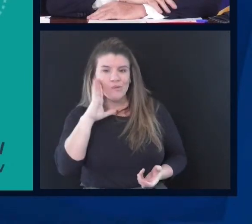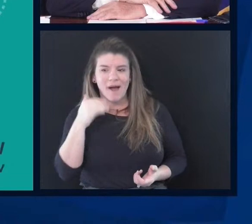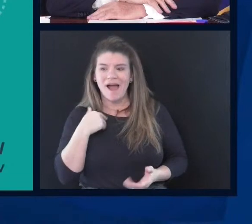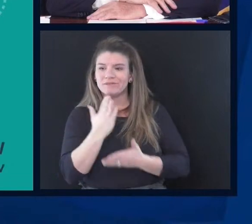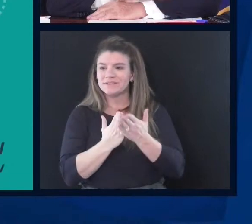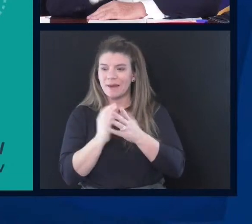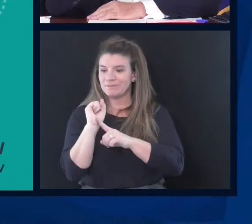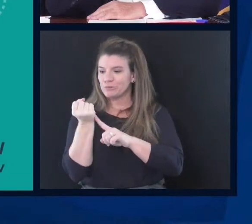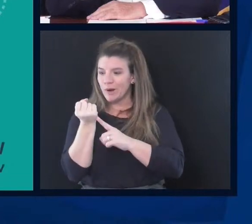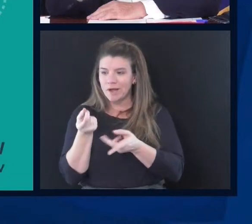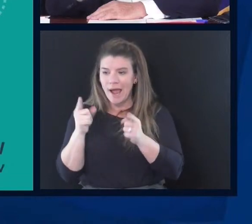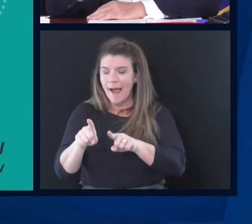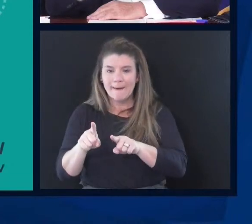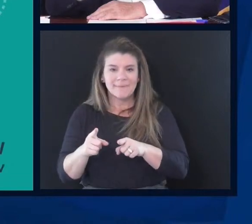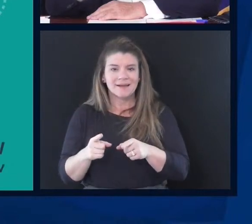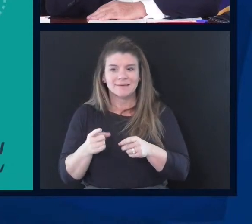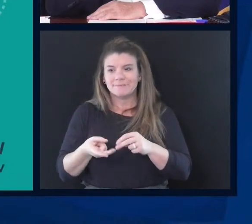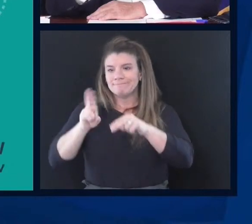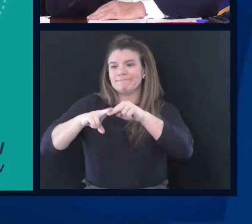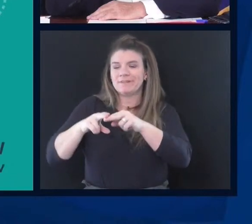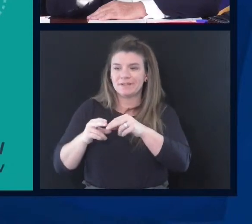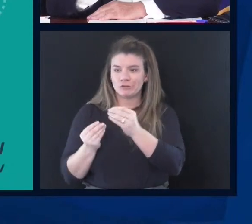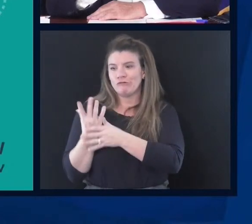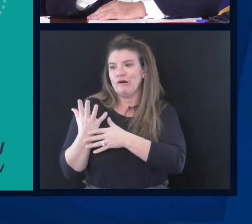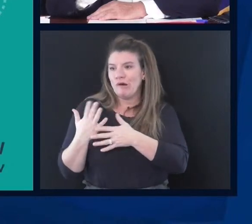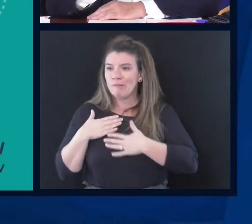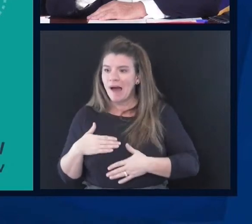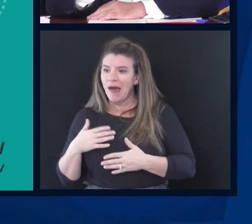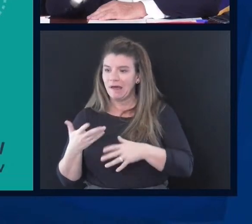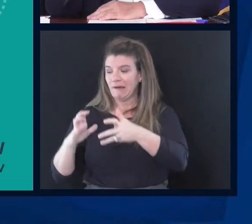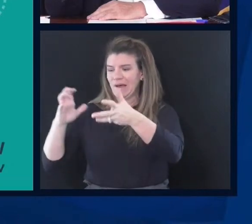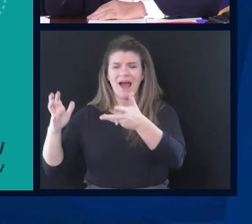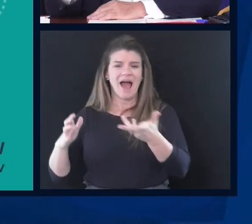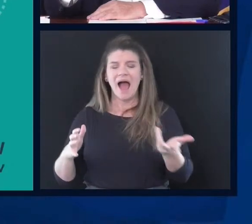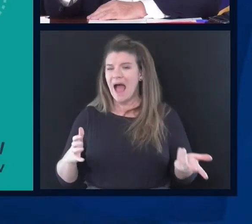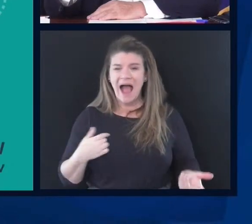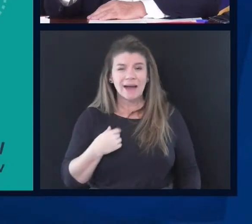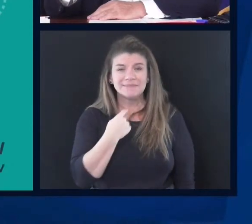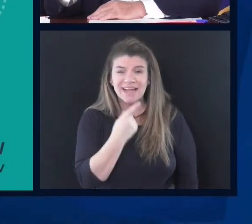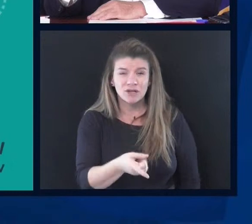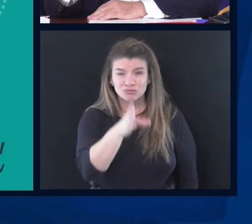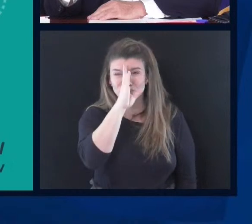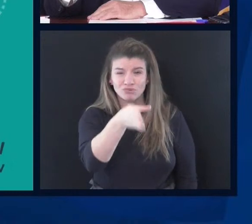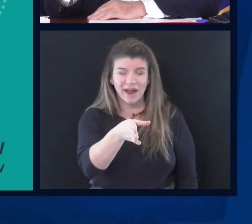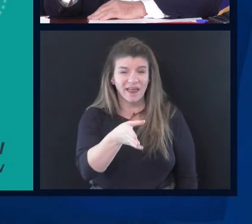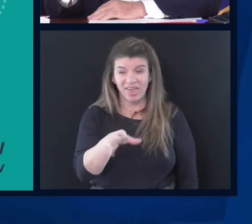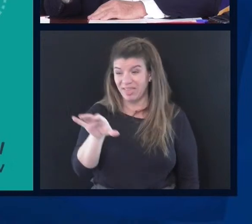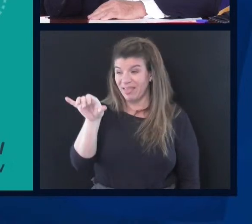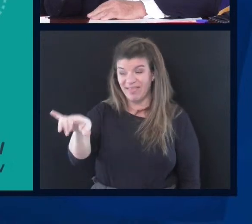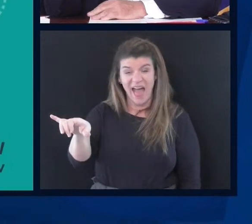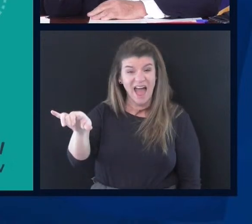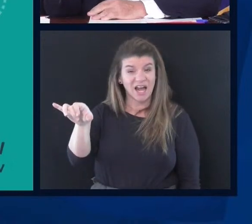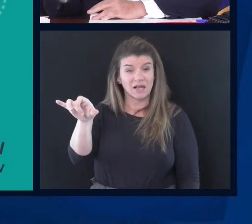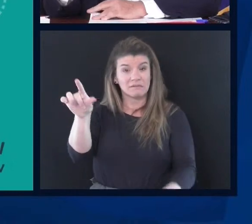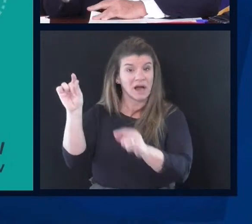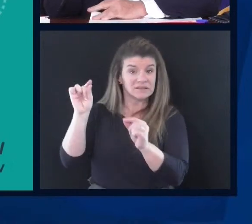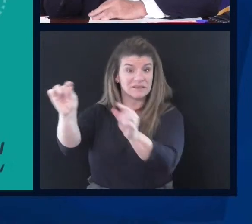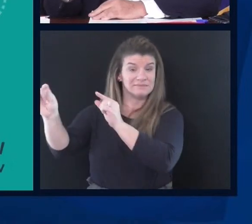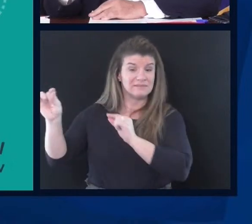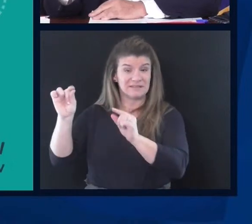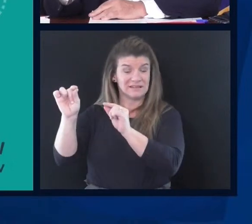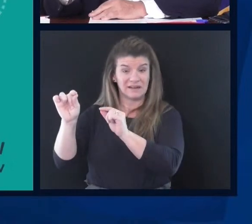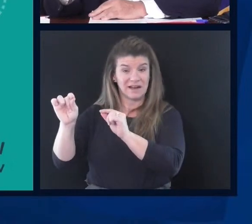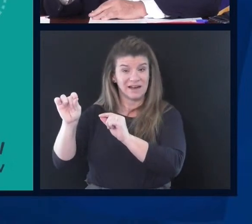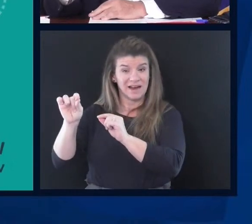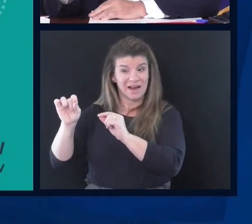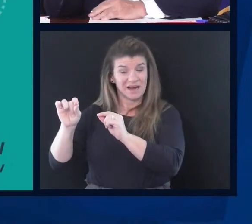whatever it may be, I'm telling you as straight up as it can be. If you listen to that nonsense or you're too stubborn to